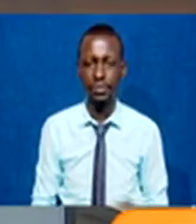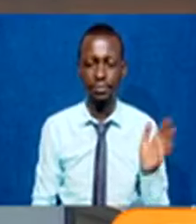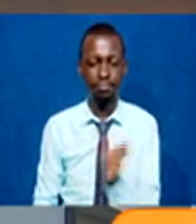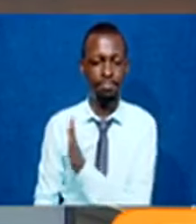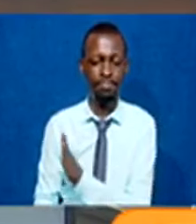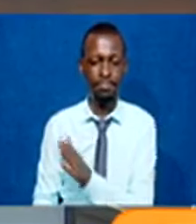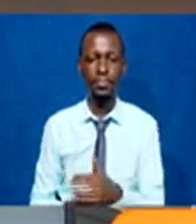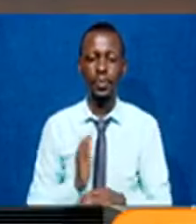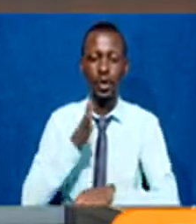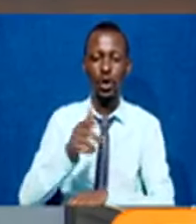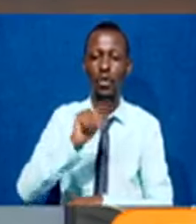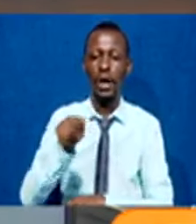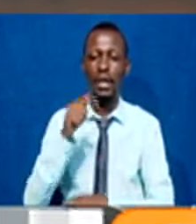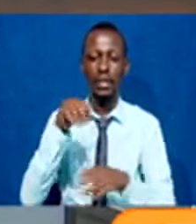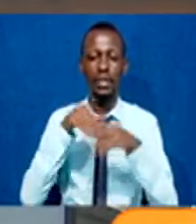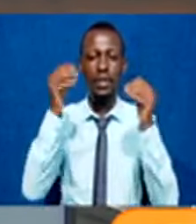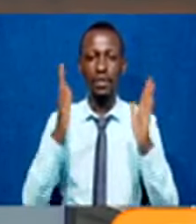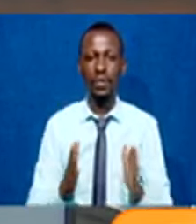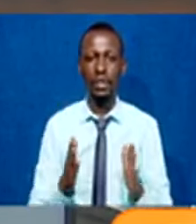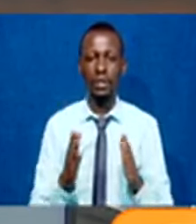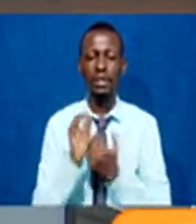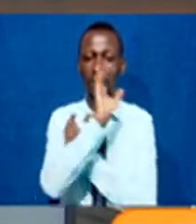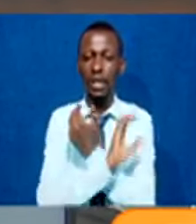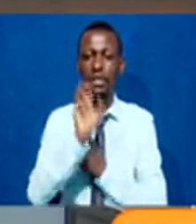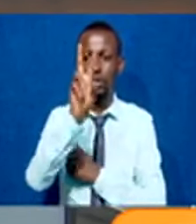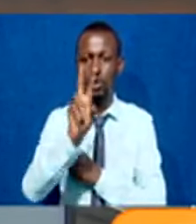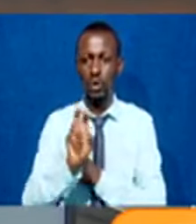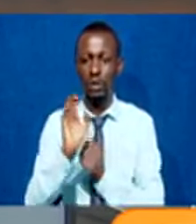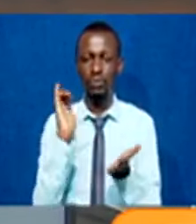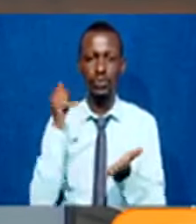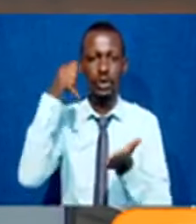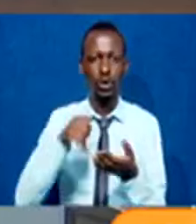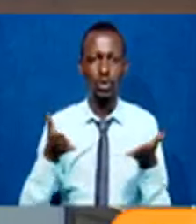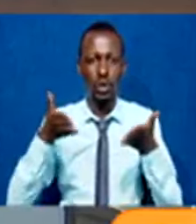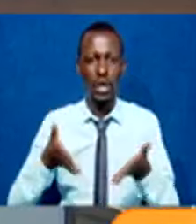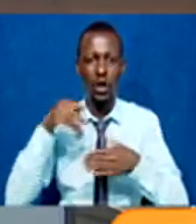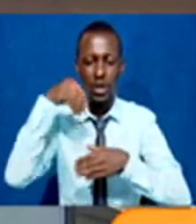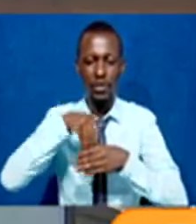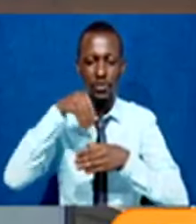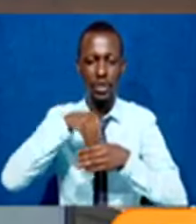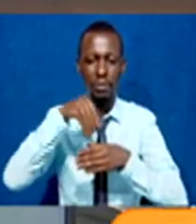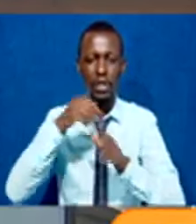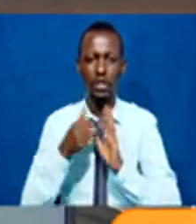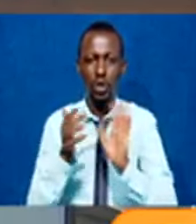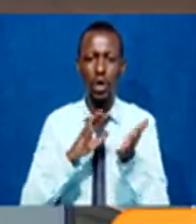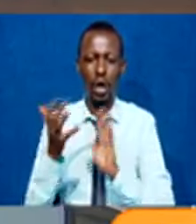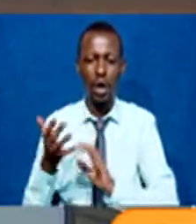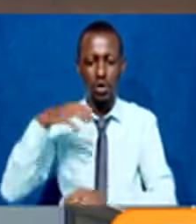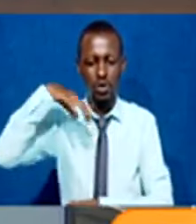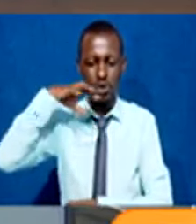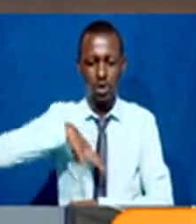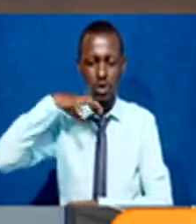Over 100 investors from across 20 countries are currently taking part in an investment roadshow in